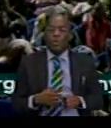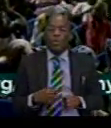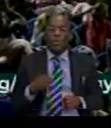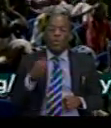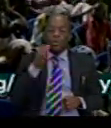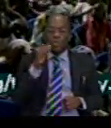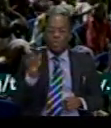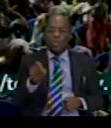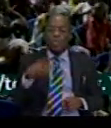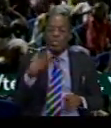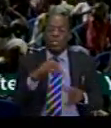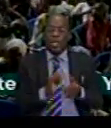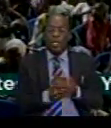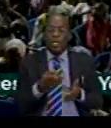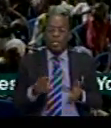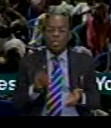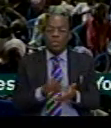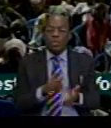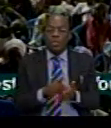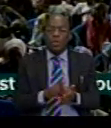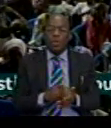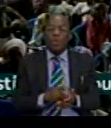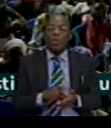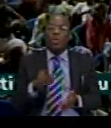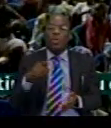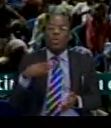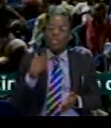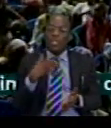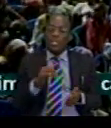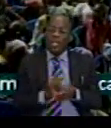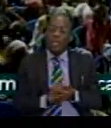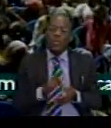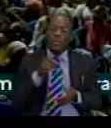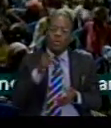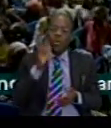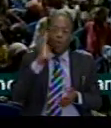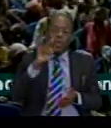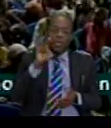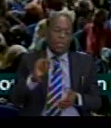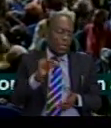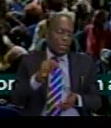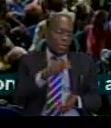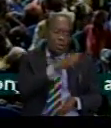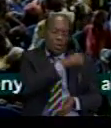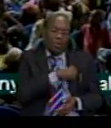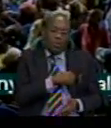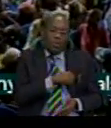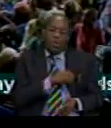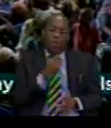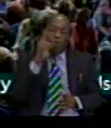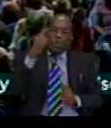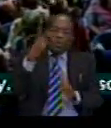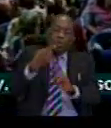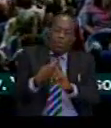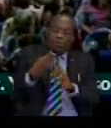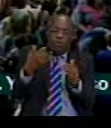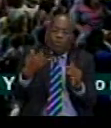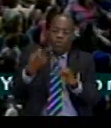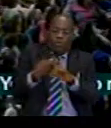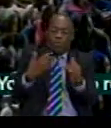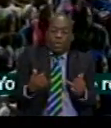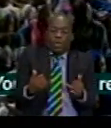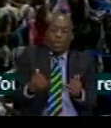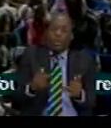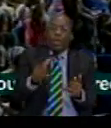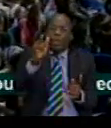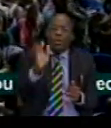the doctor said she will be going in for surgery in 1 month time. But God showed her mercy and she